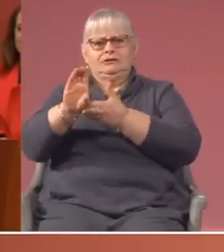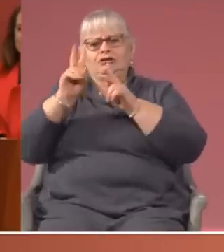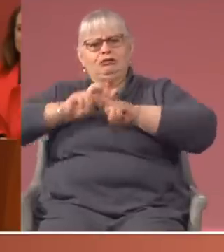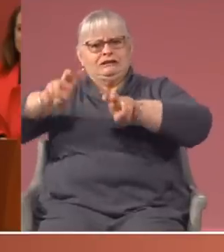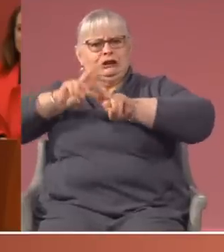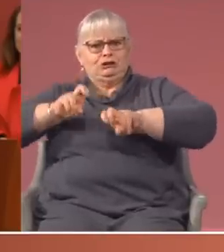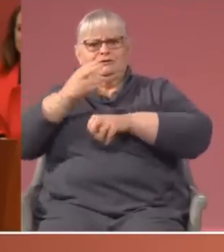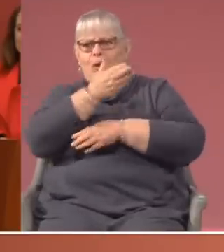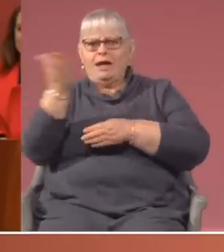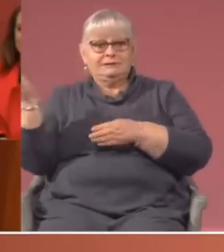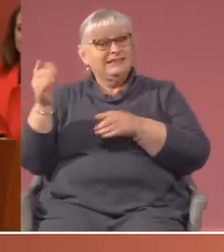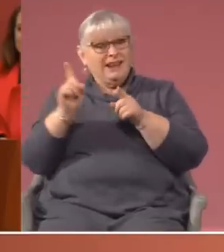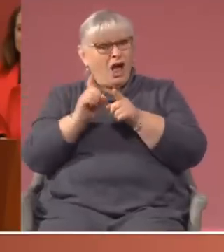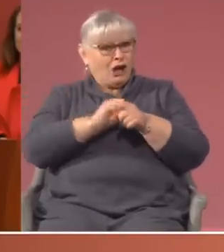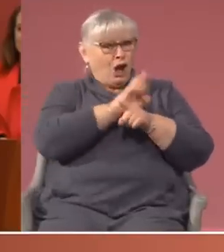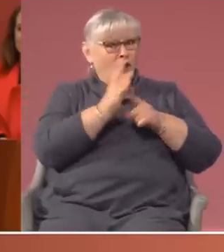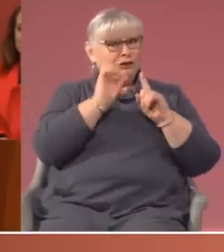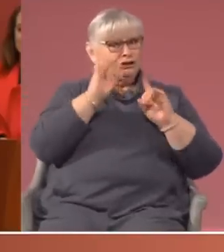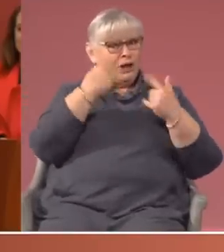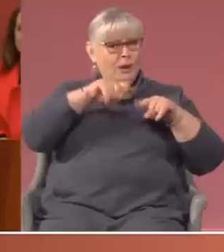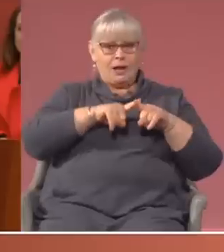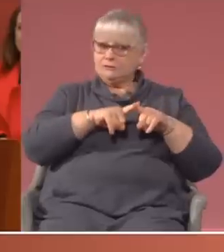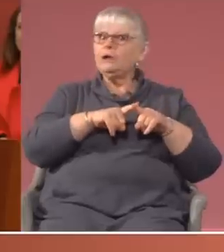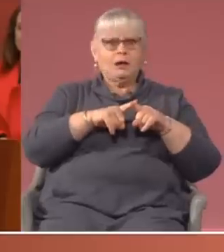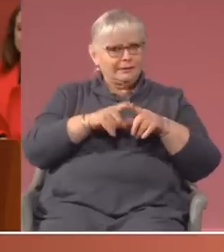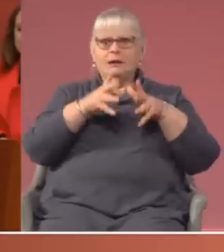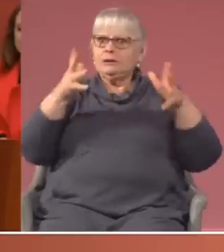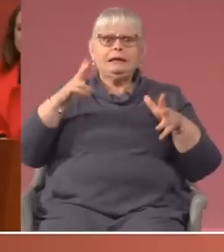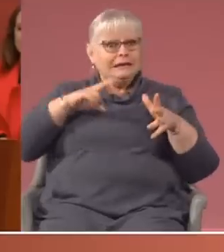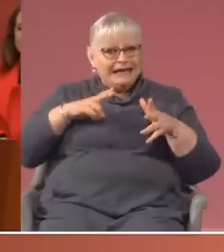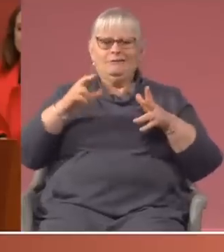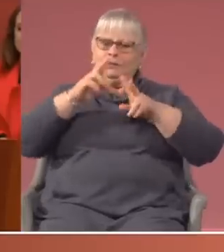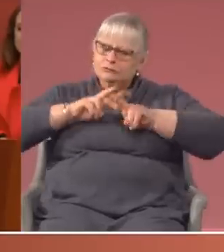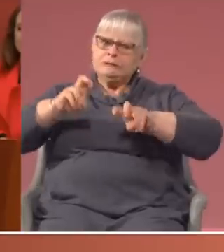pandemic so starkly highlighted, our need for this is great and ongoing.